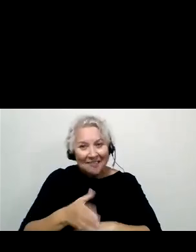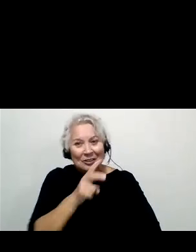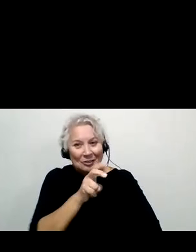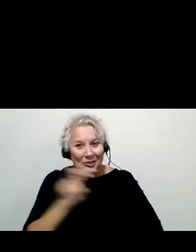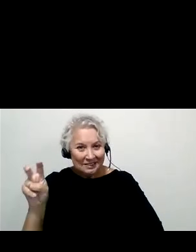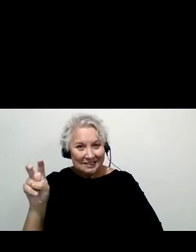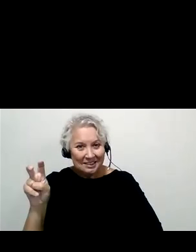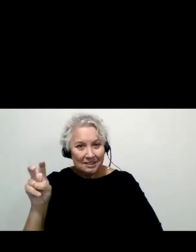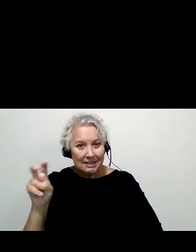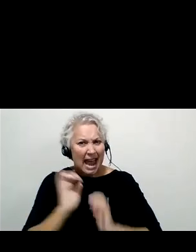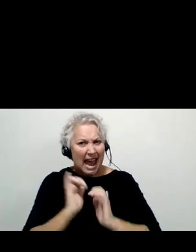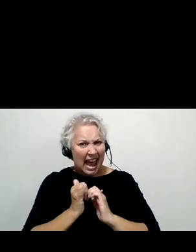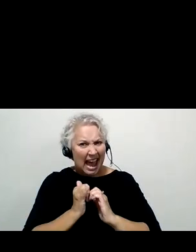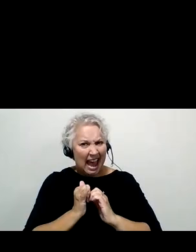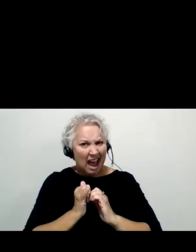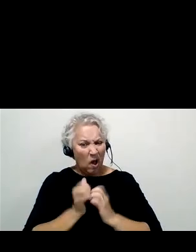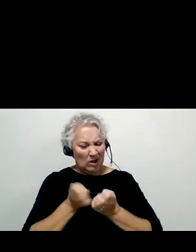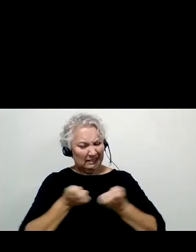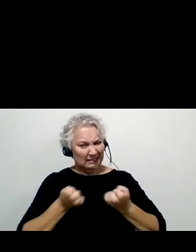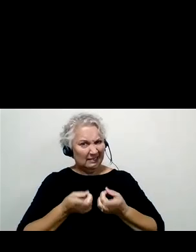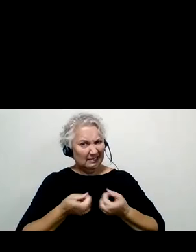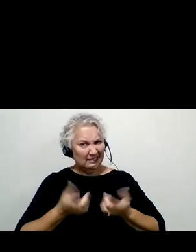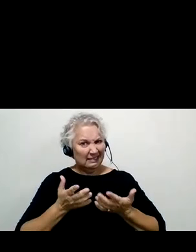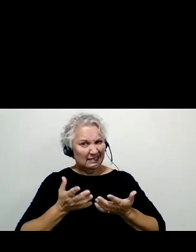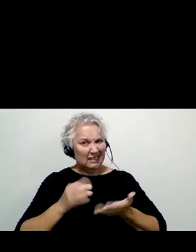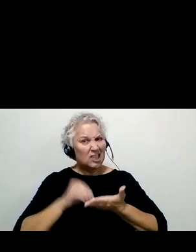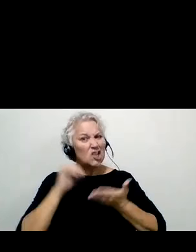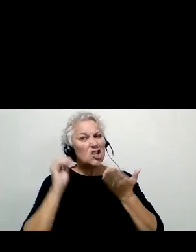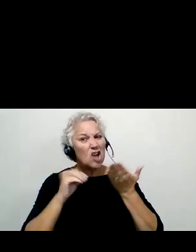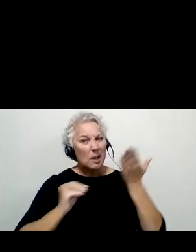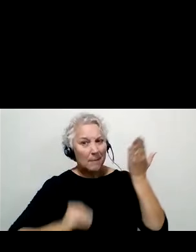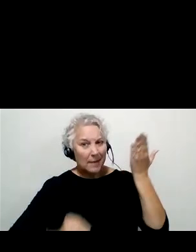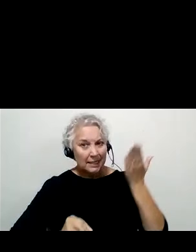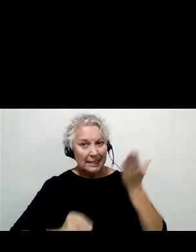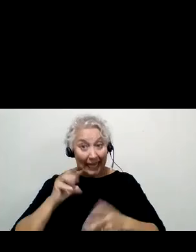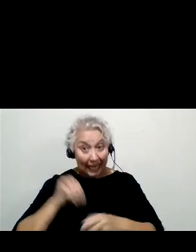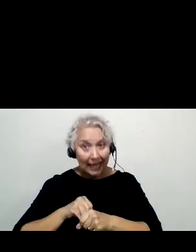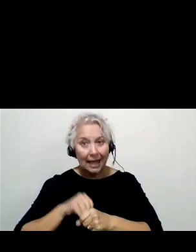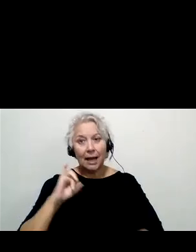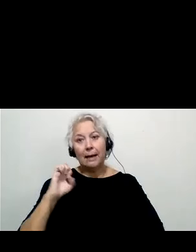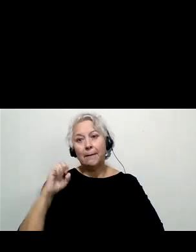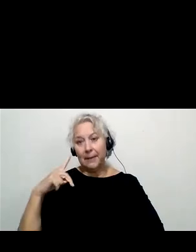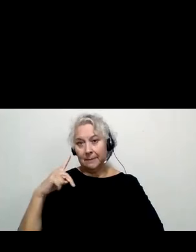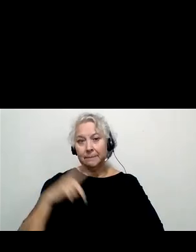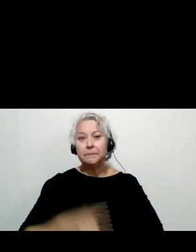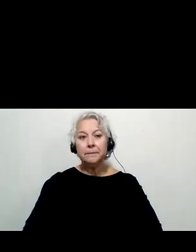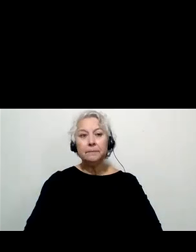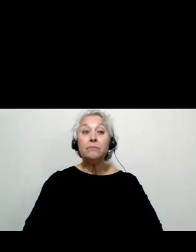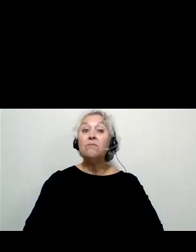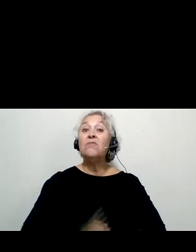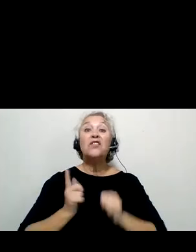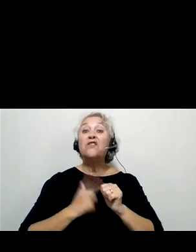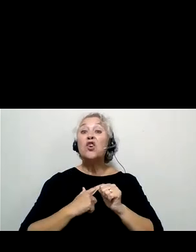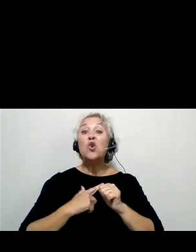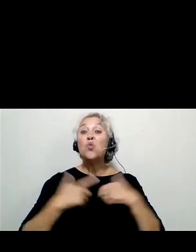transition, and how these devices and services may be documented within the IEP. The first thing we're going to